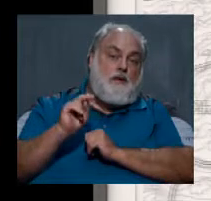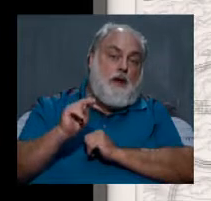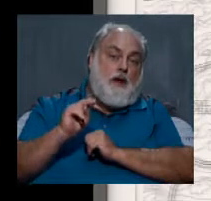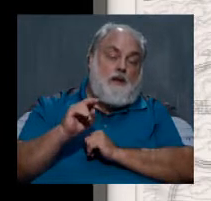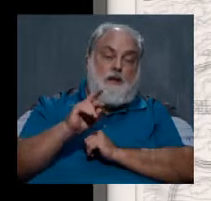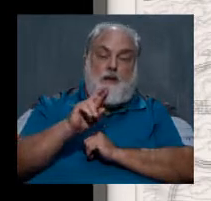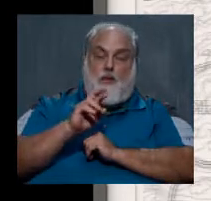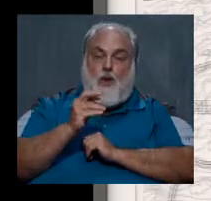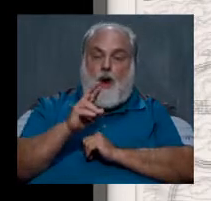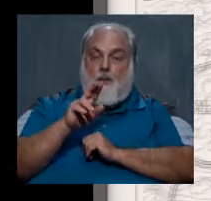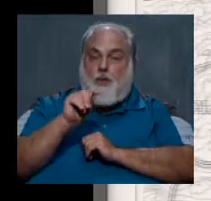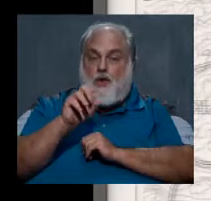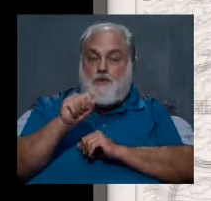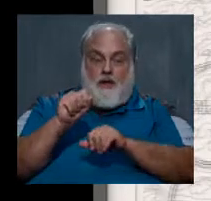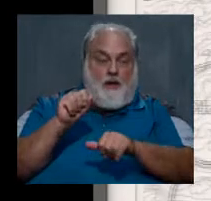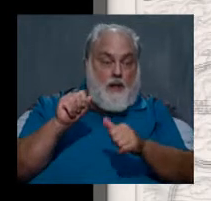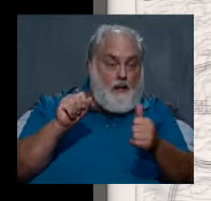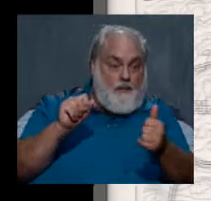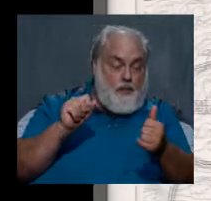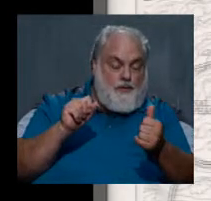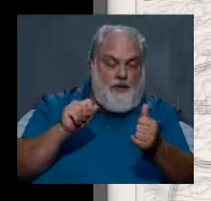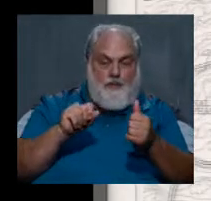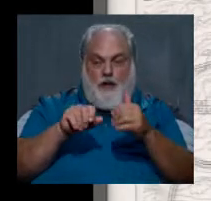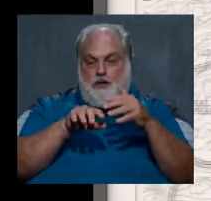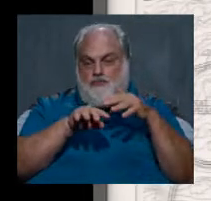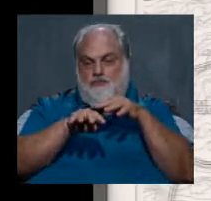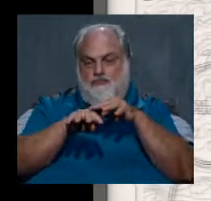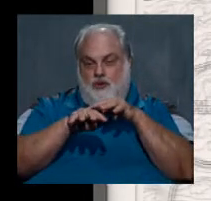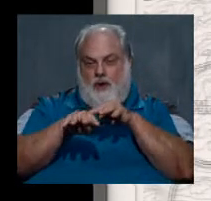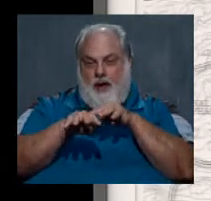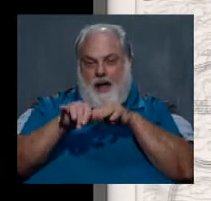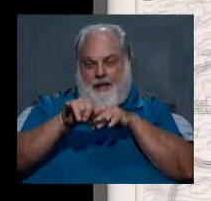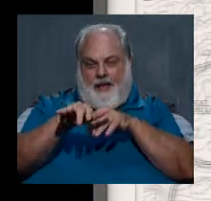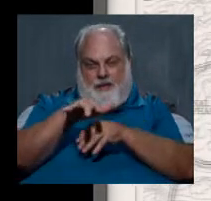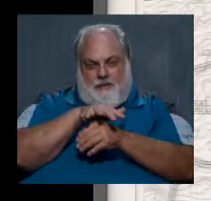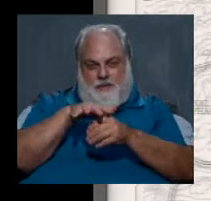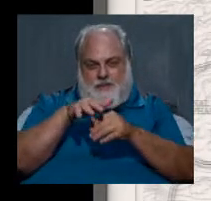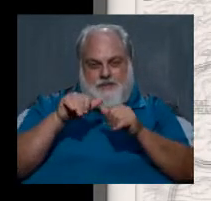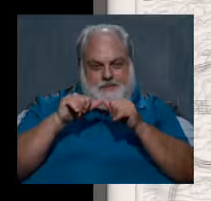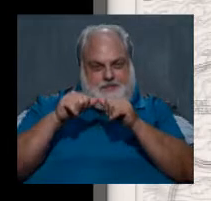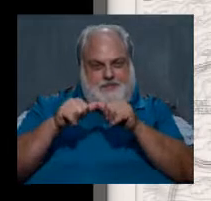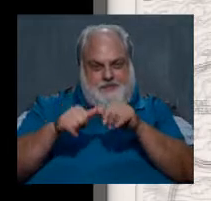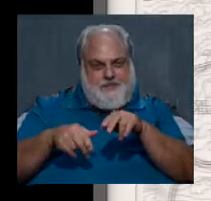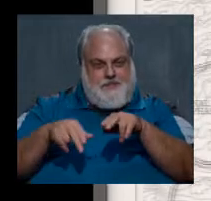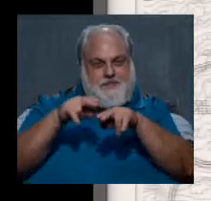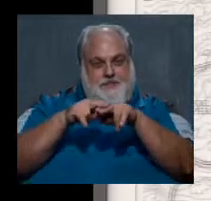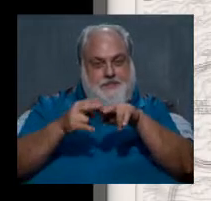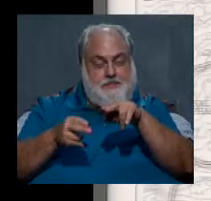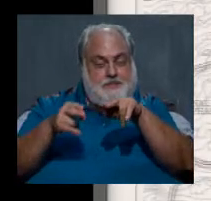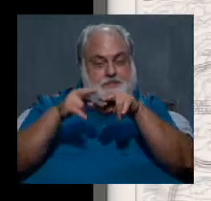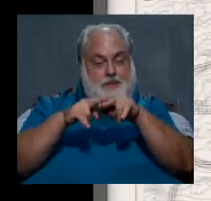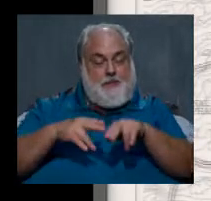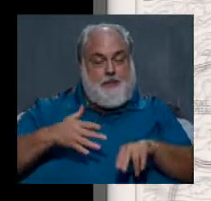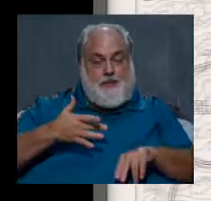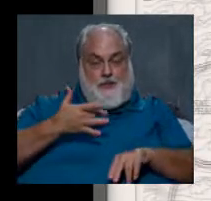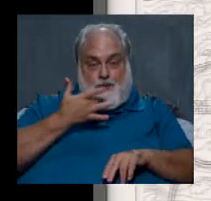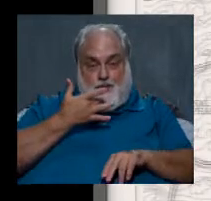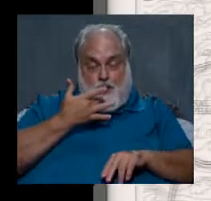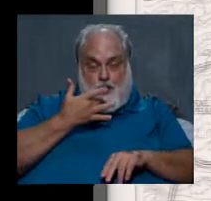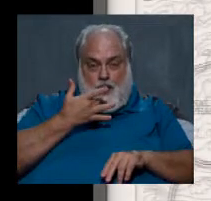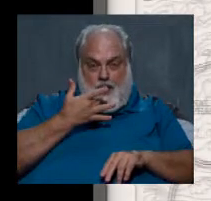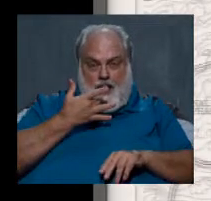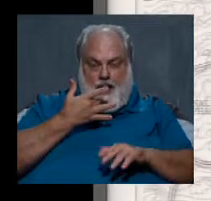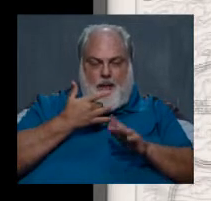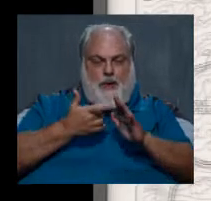in the area, the traffic on LaMarche and then on Taylor Loop are increasing. I would prefer that the development include